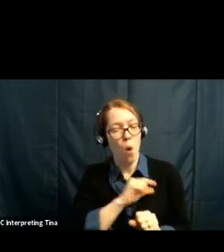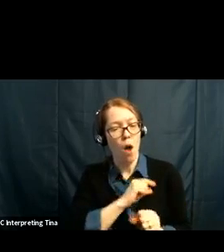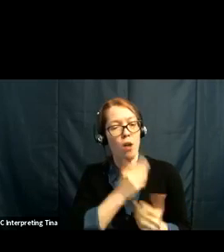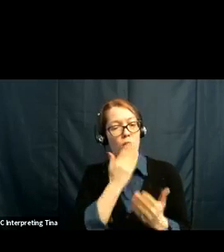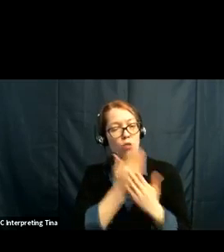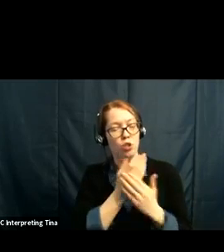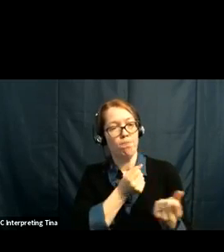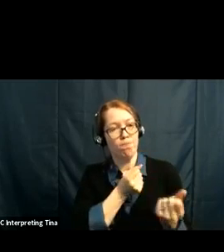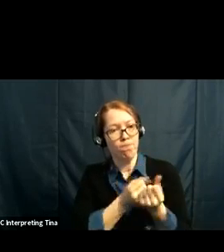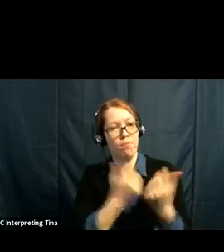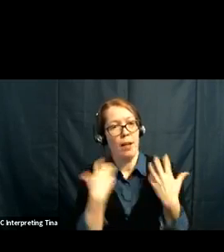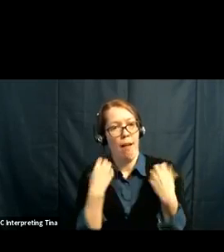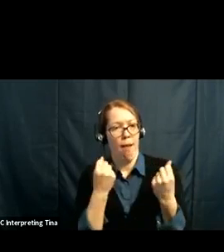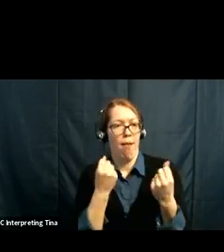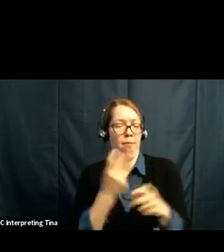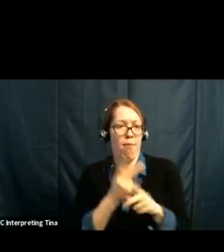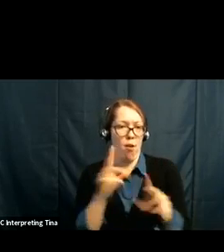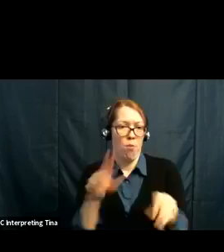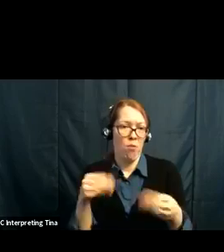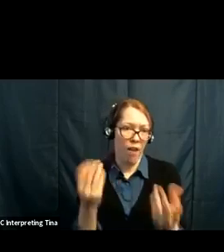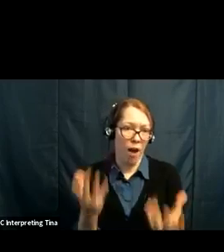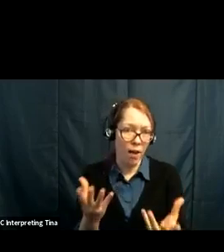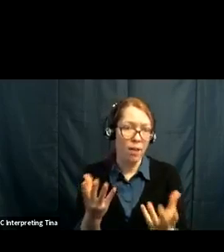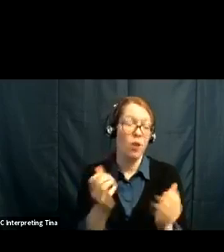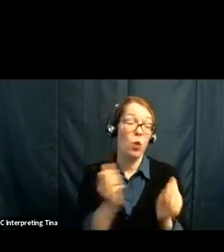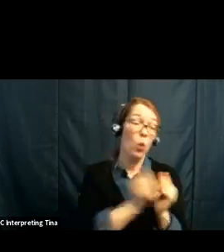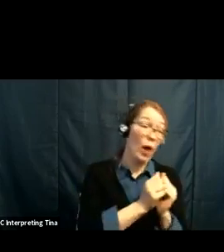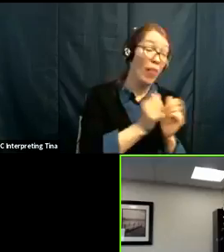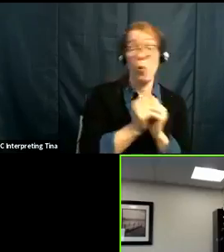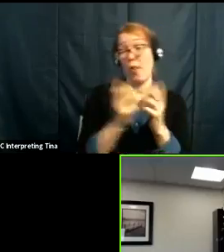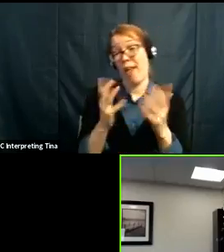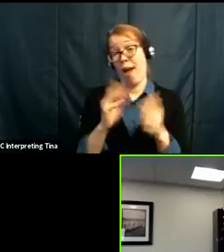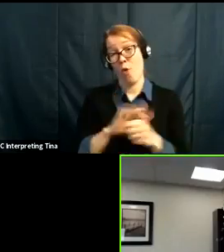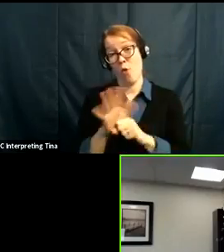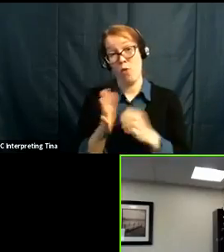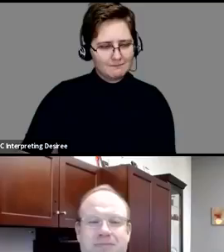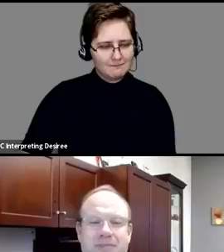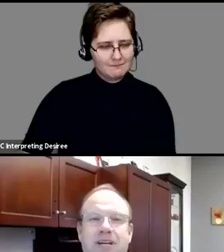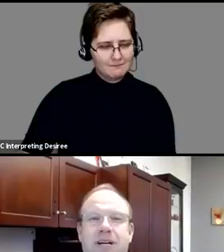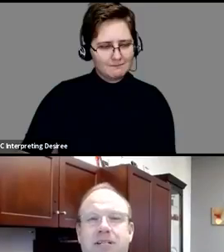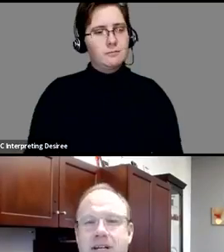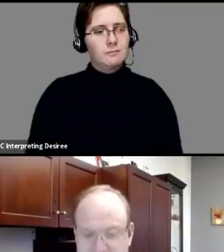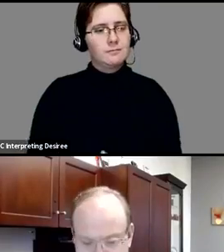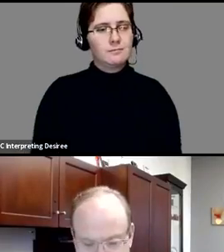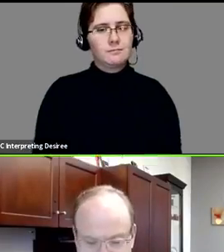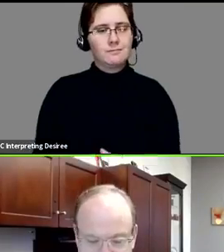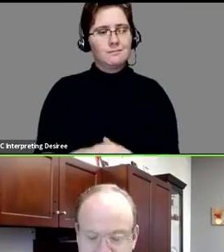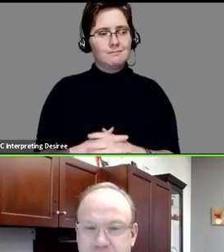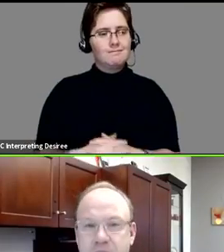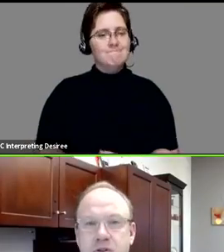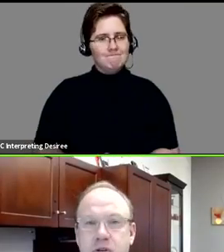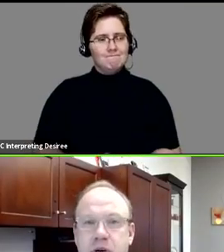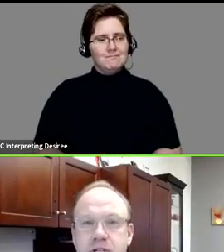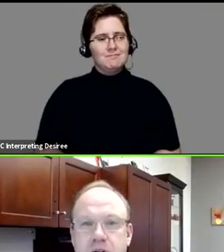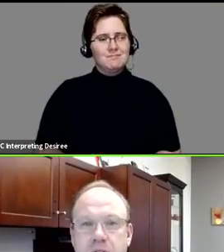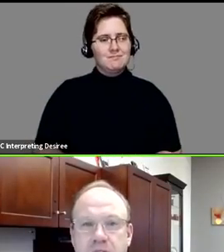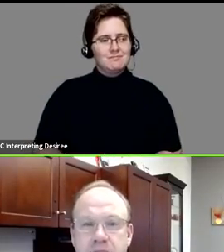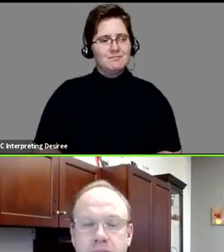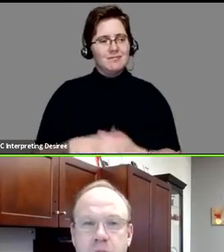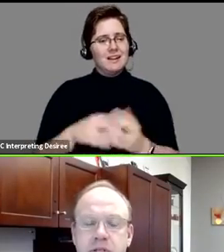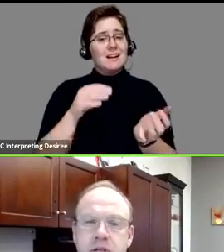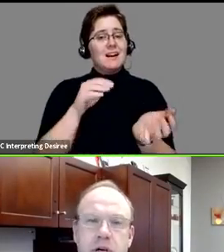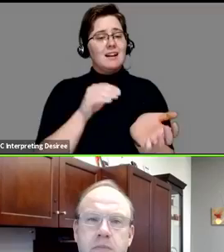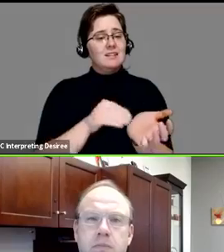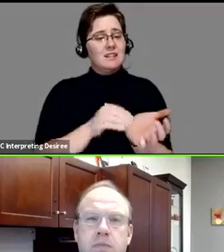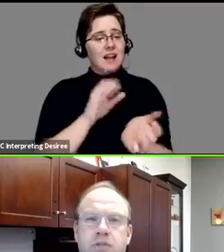for everybody with and without COVID. So thank you. And Eric. Dr. Casey, thank you so much.